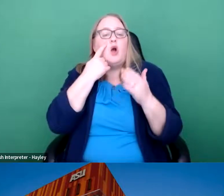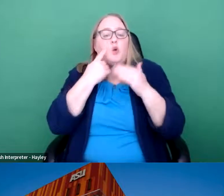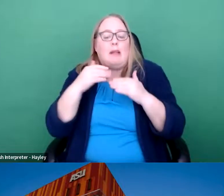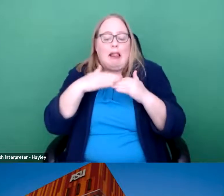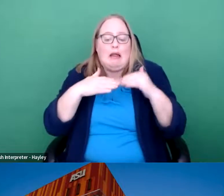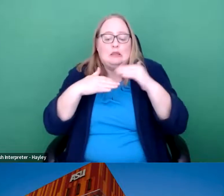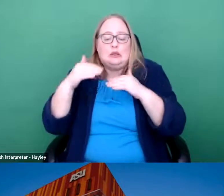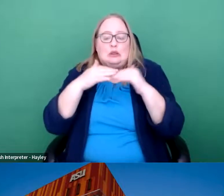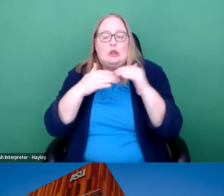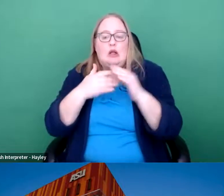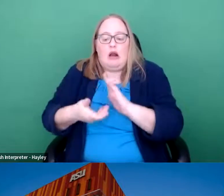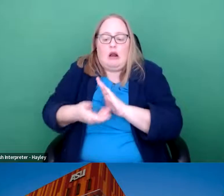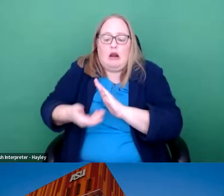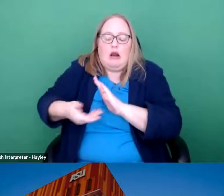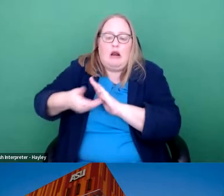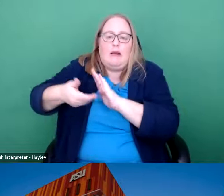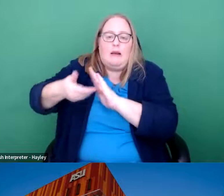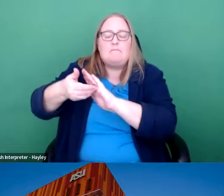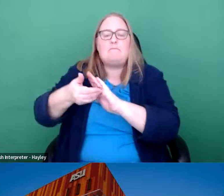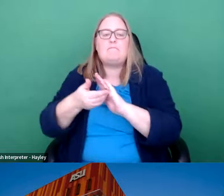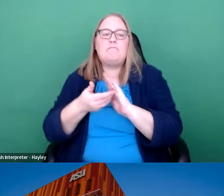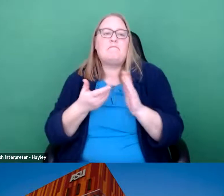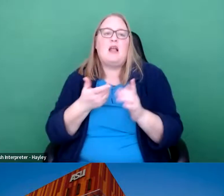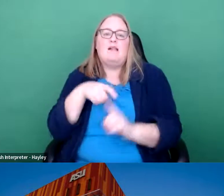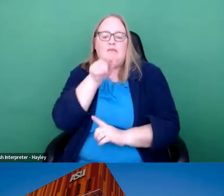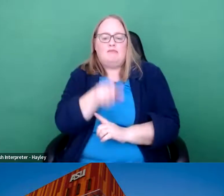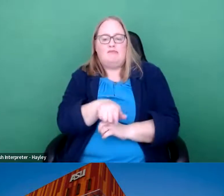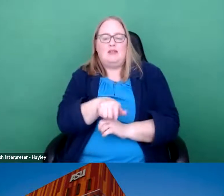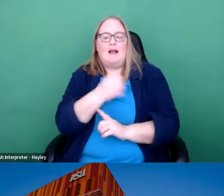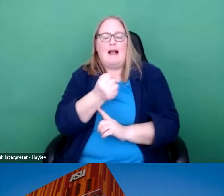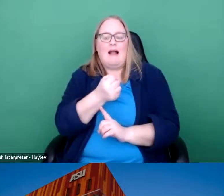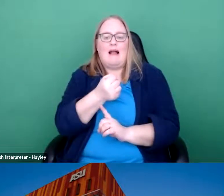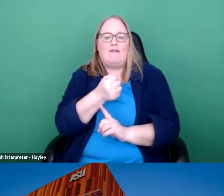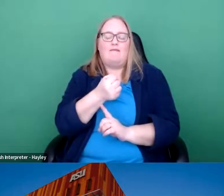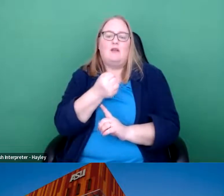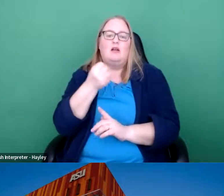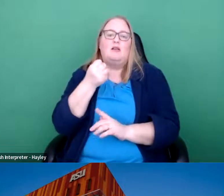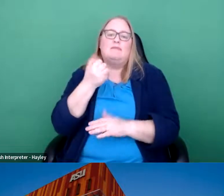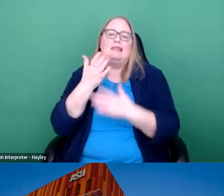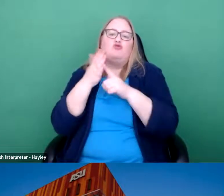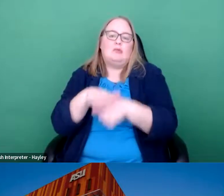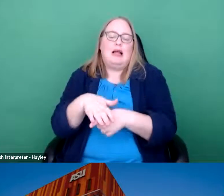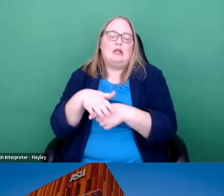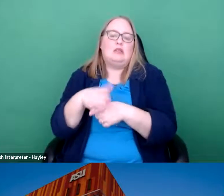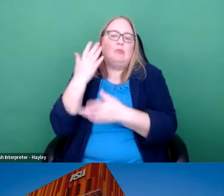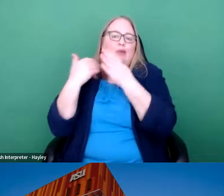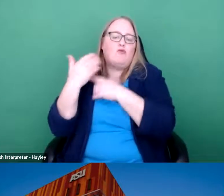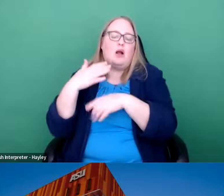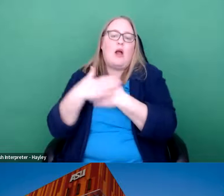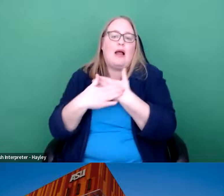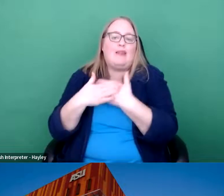with, let's say, come from a discriminated background in terms of ethnic minority status, for example, who is